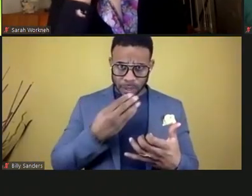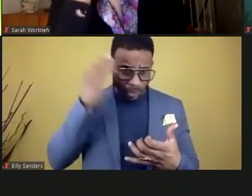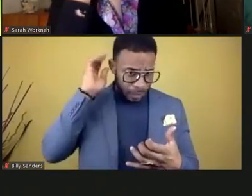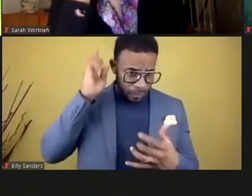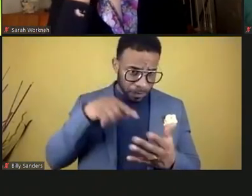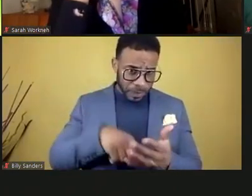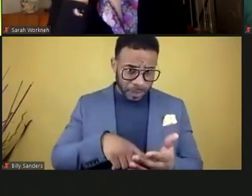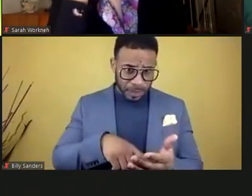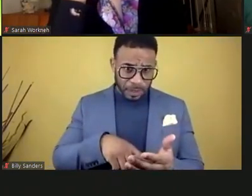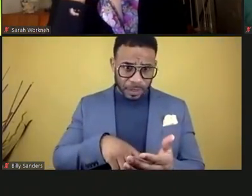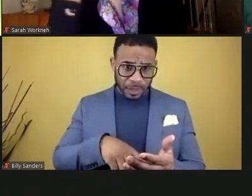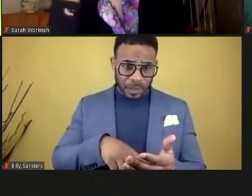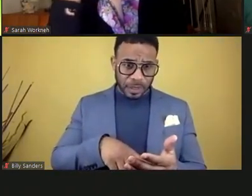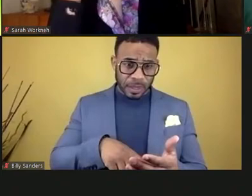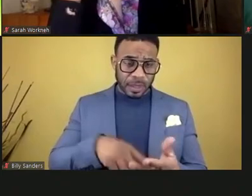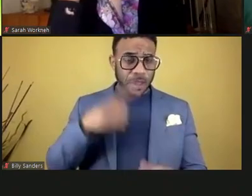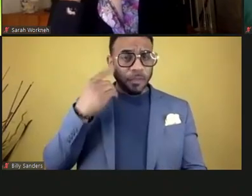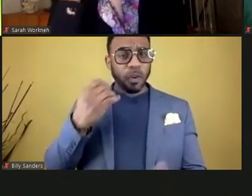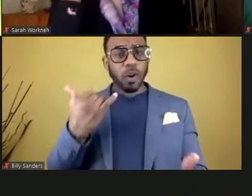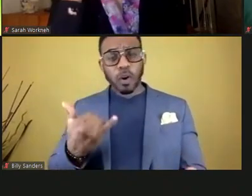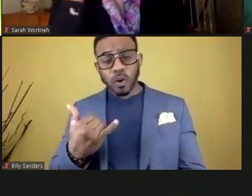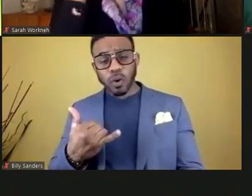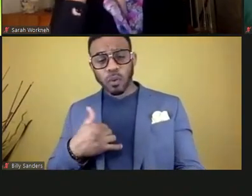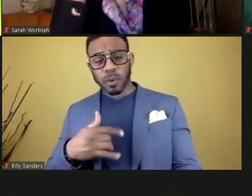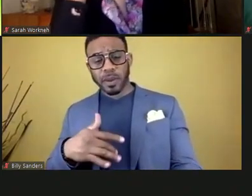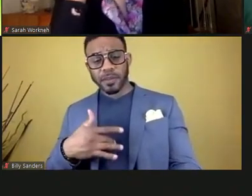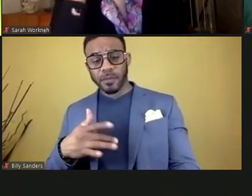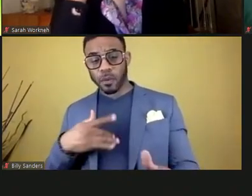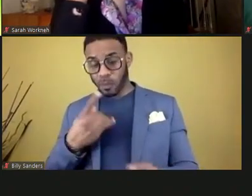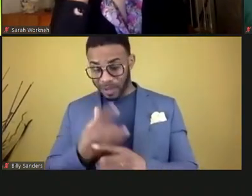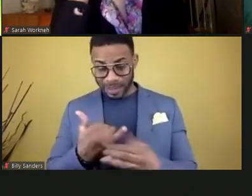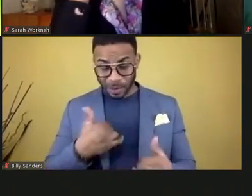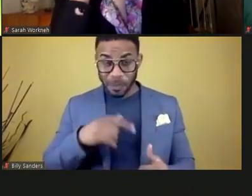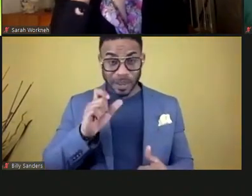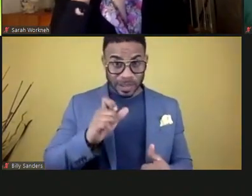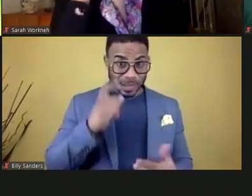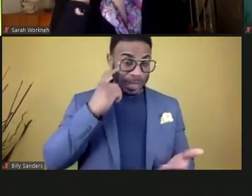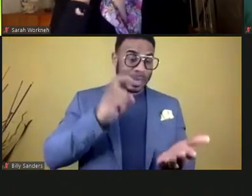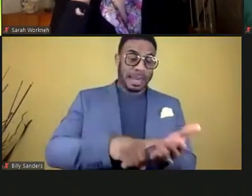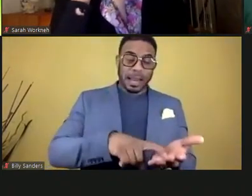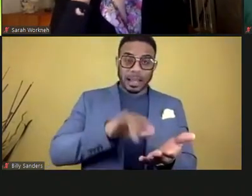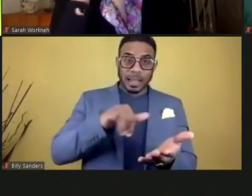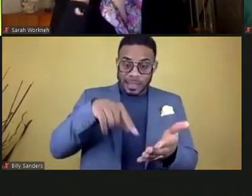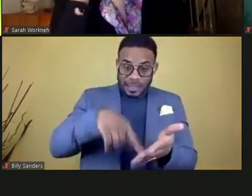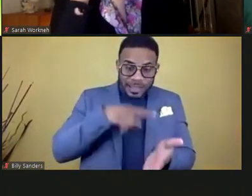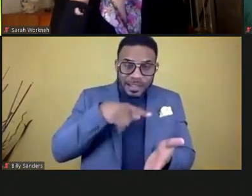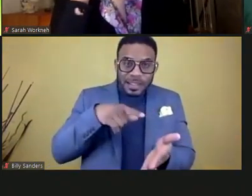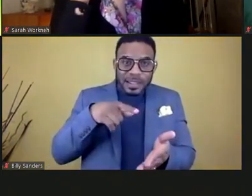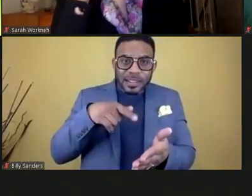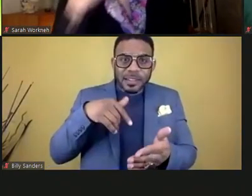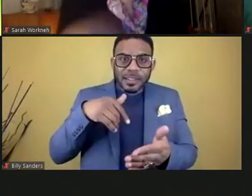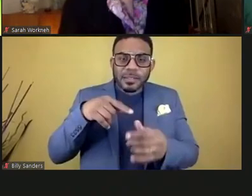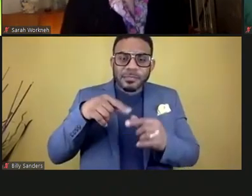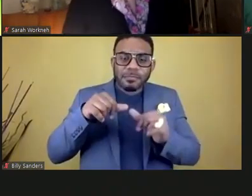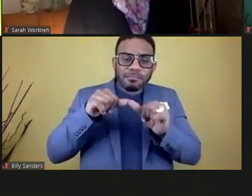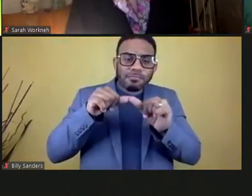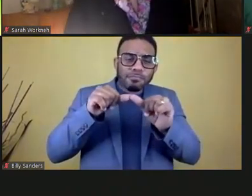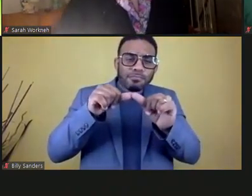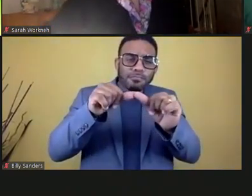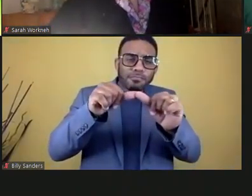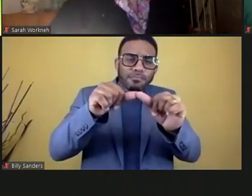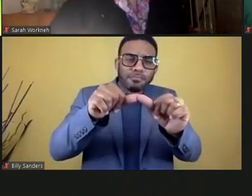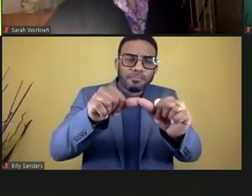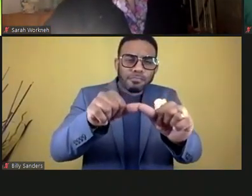That, you know, in this sense of urgency that we feel right now, we need to acknowledge that this is a marathon and we need